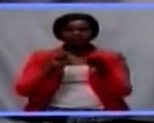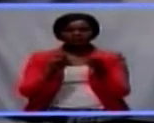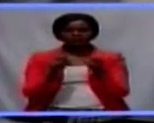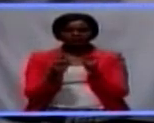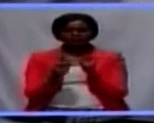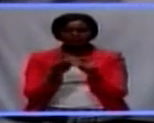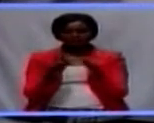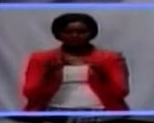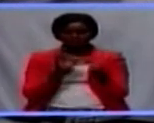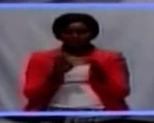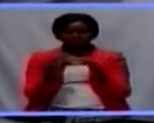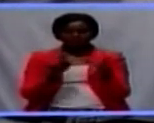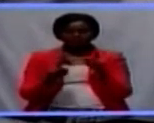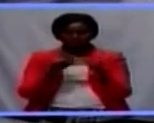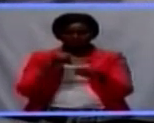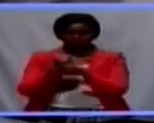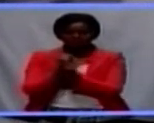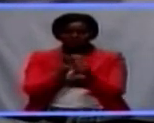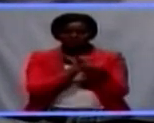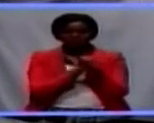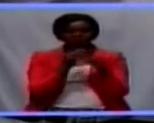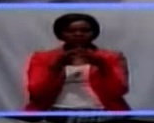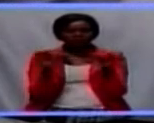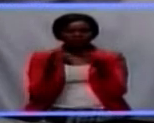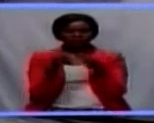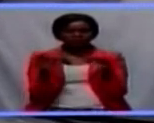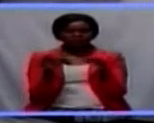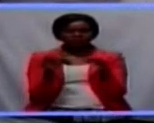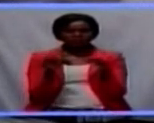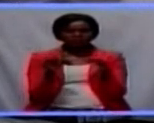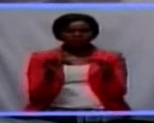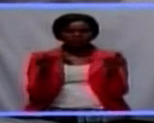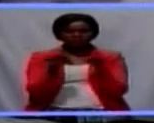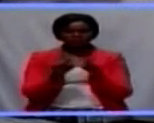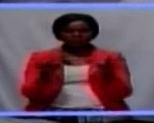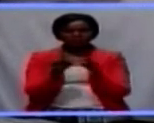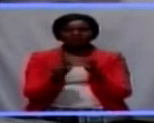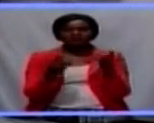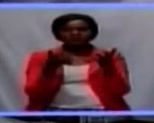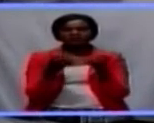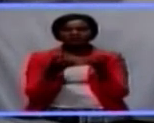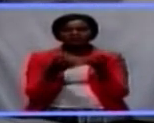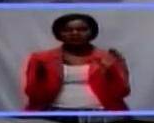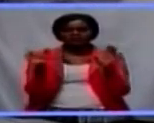But if people make up stories and want to malign me and